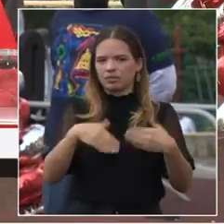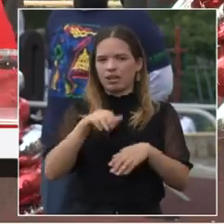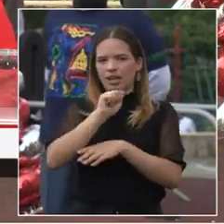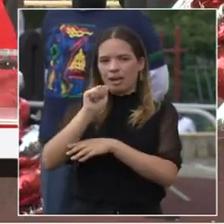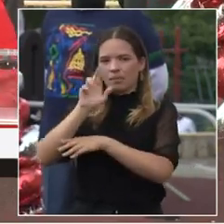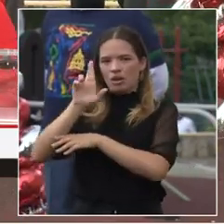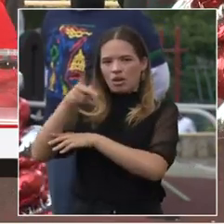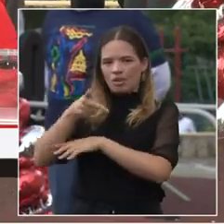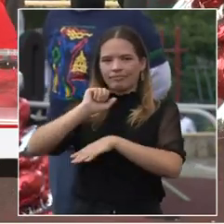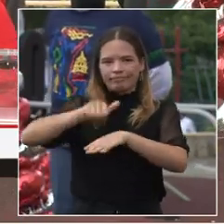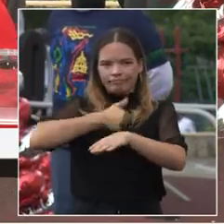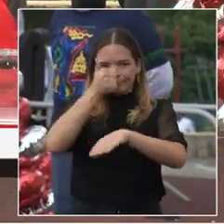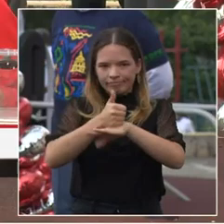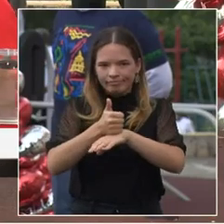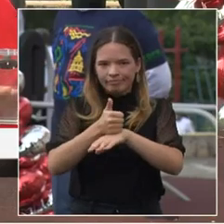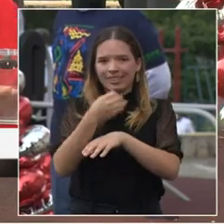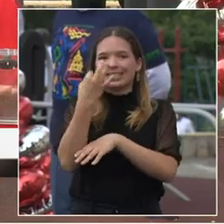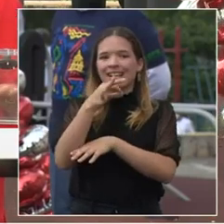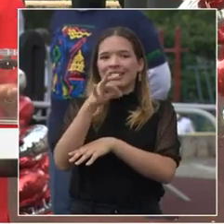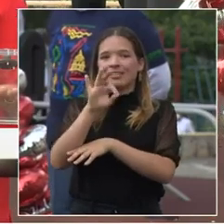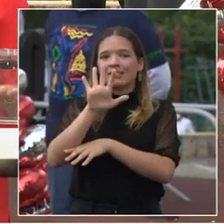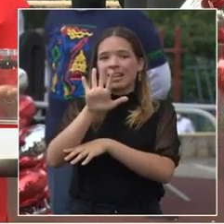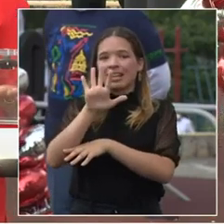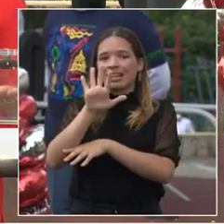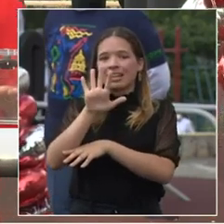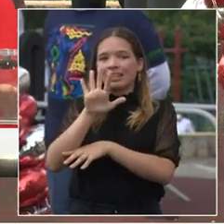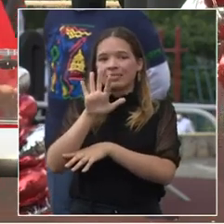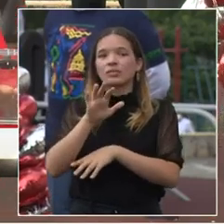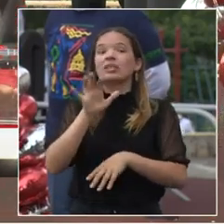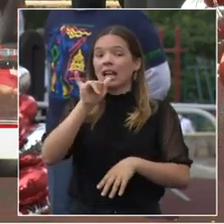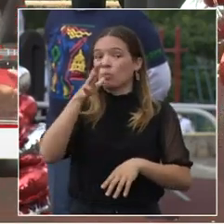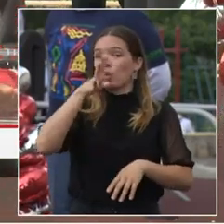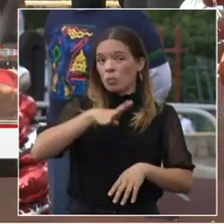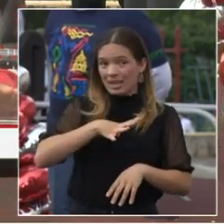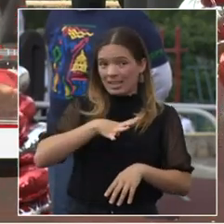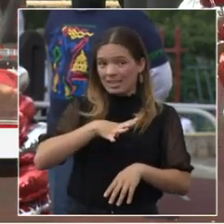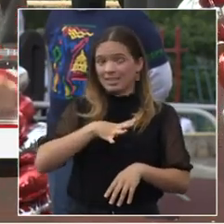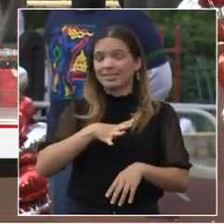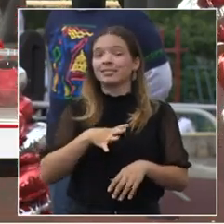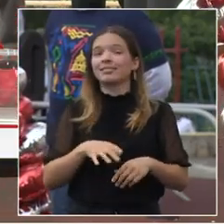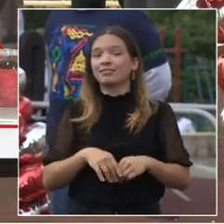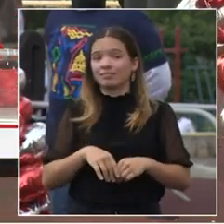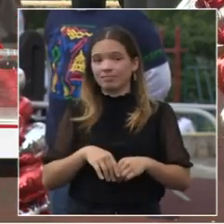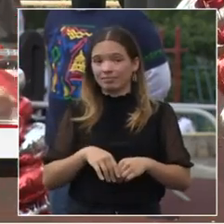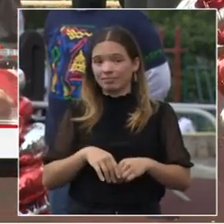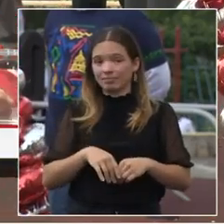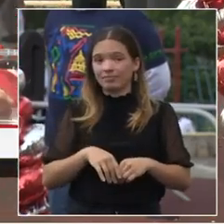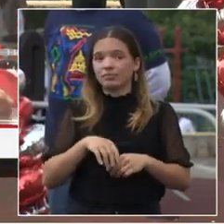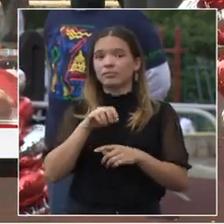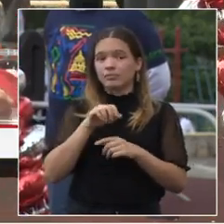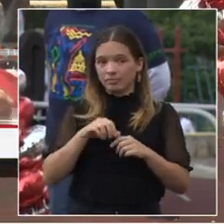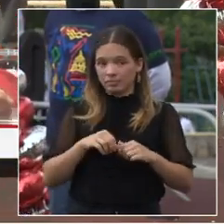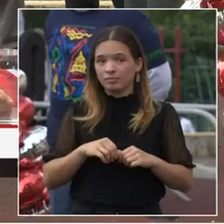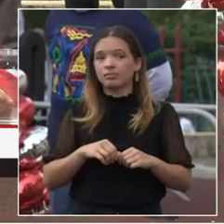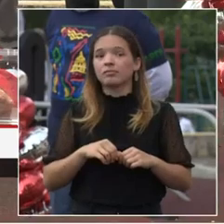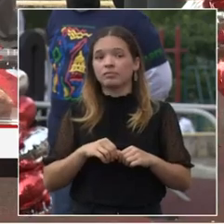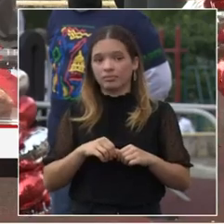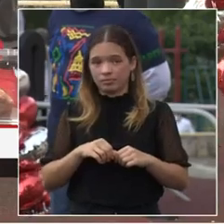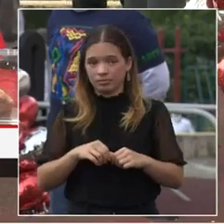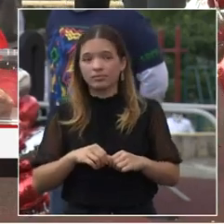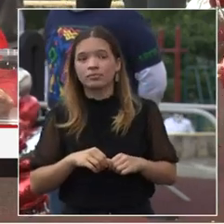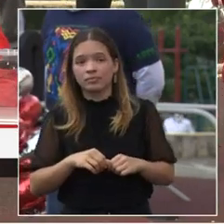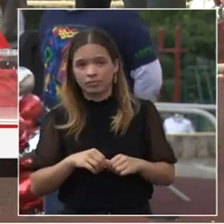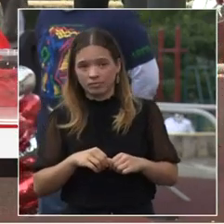1958 by a woman, Dr. Andrus. I was also born in